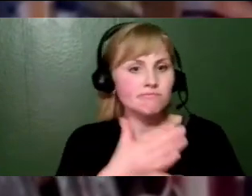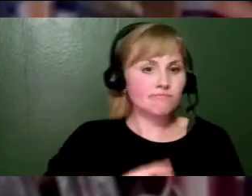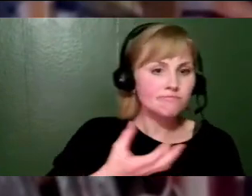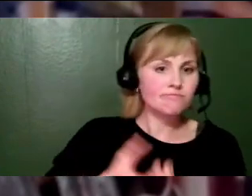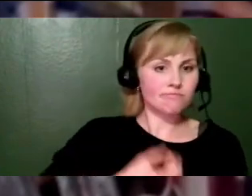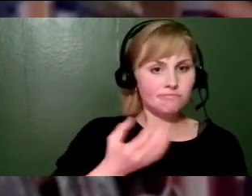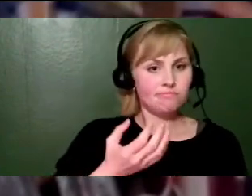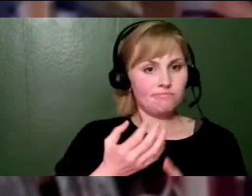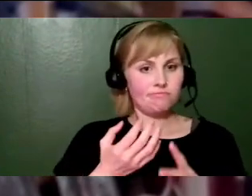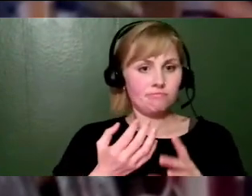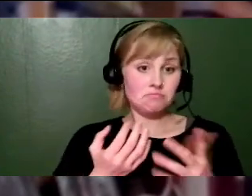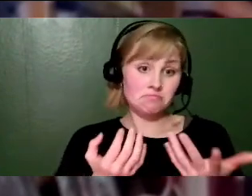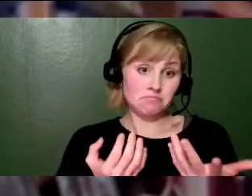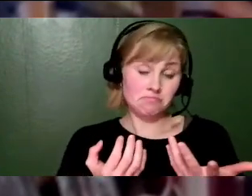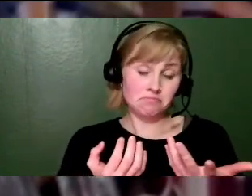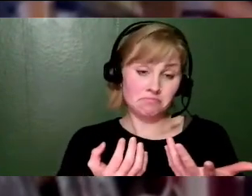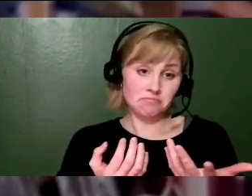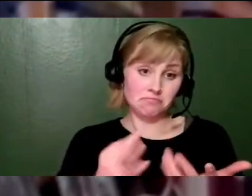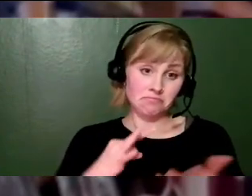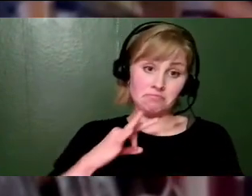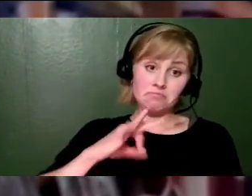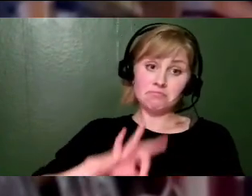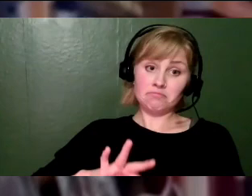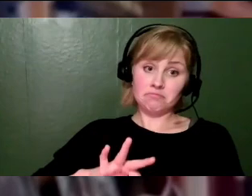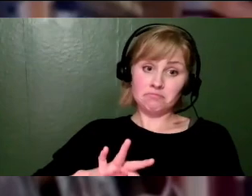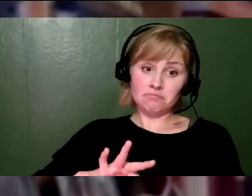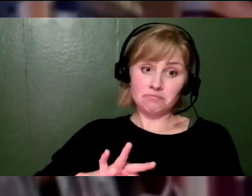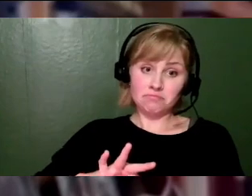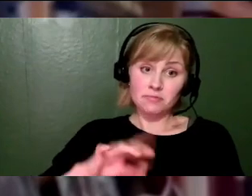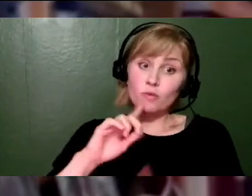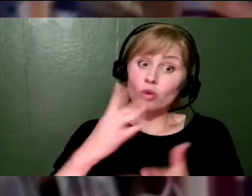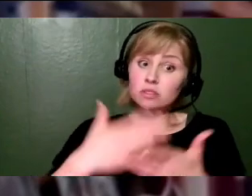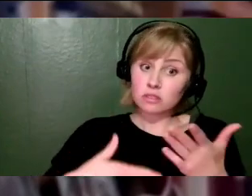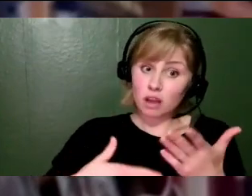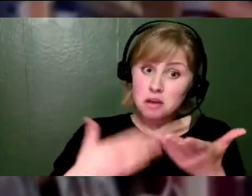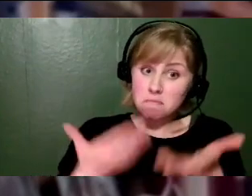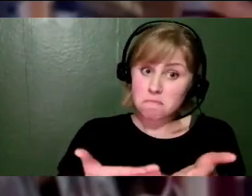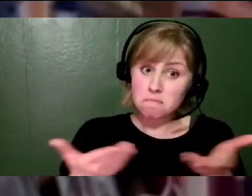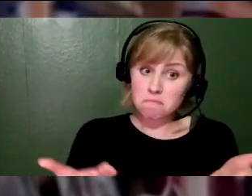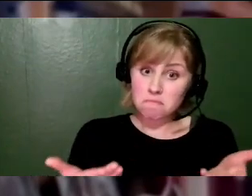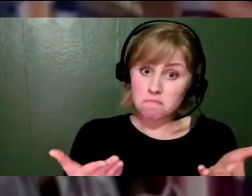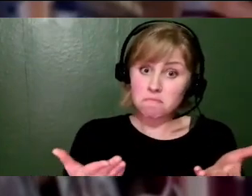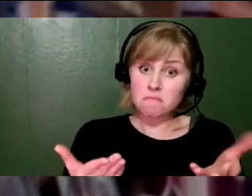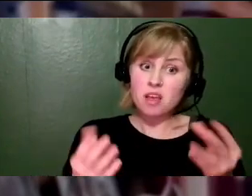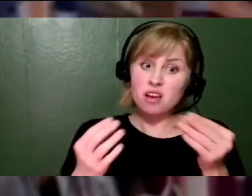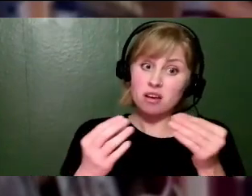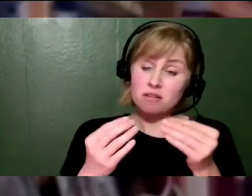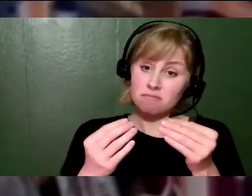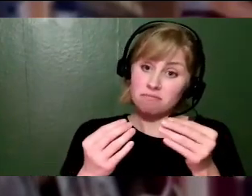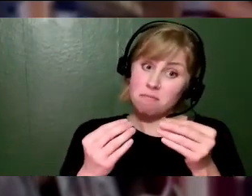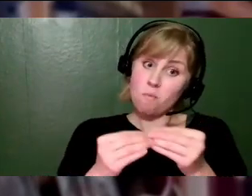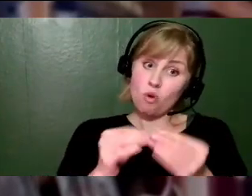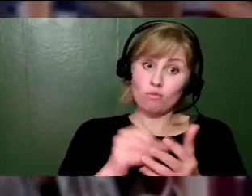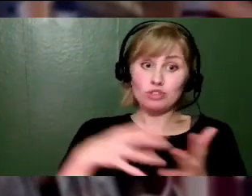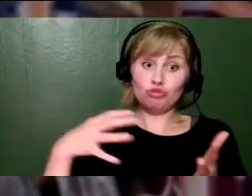So I've actually found in some ways that it's made it a richer